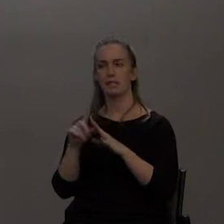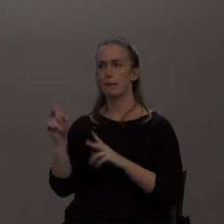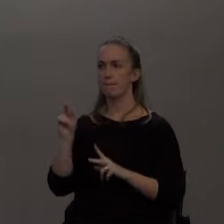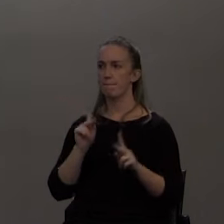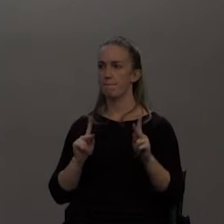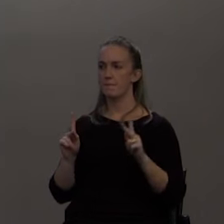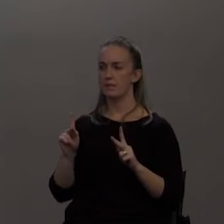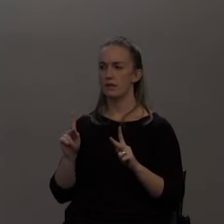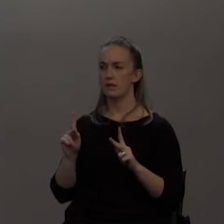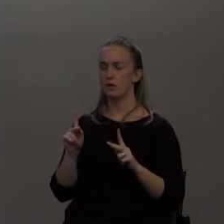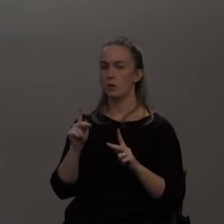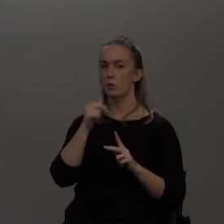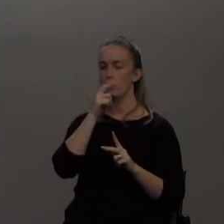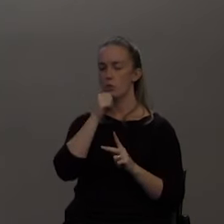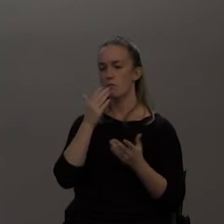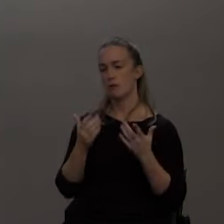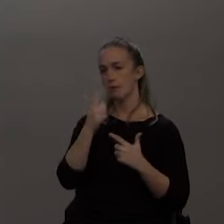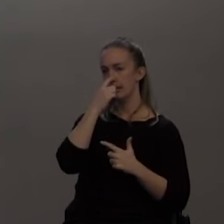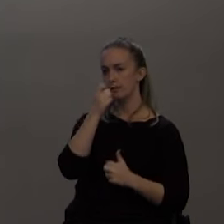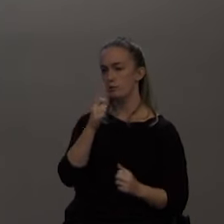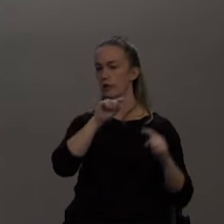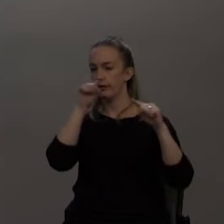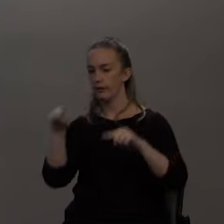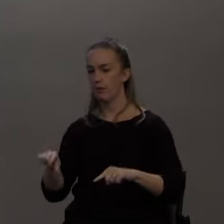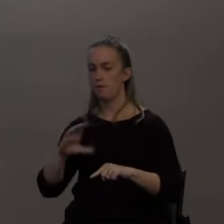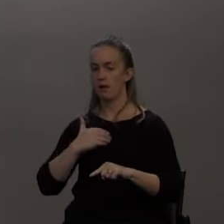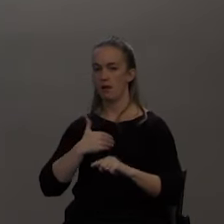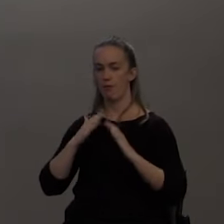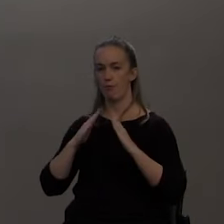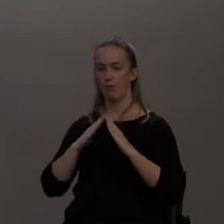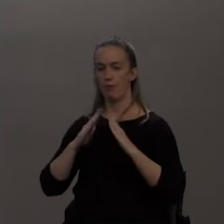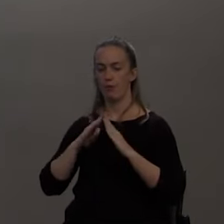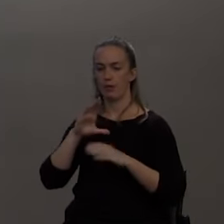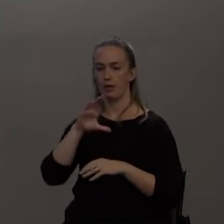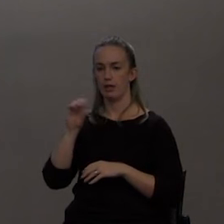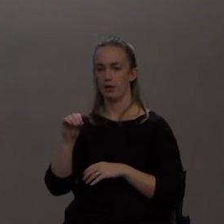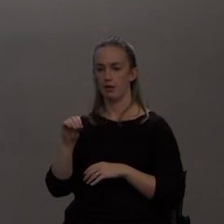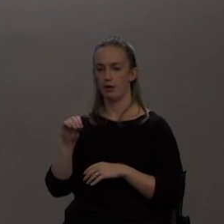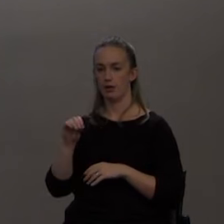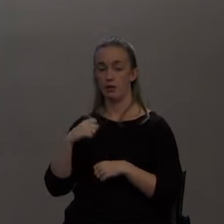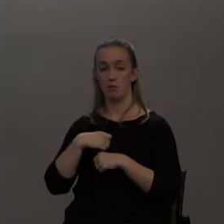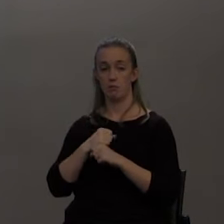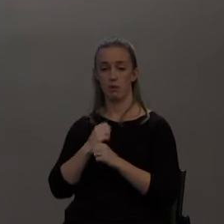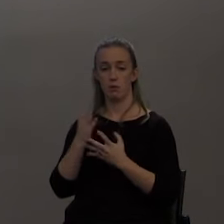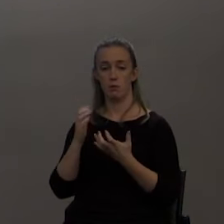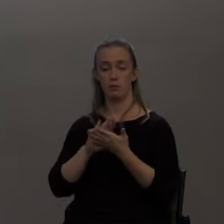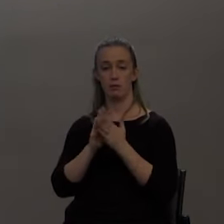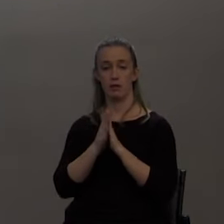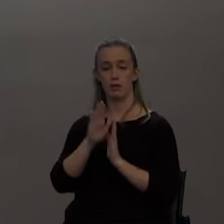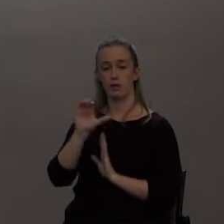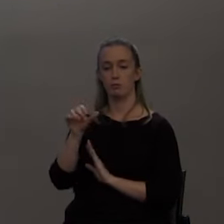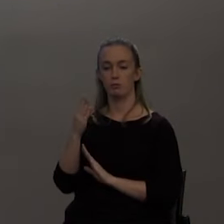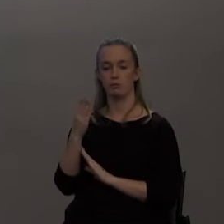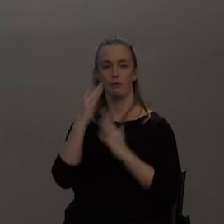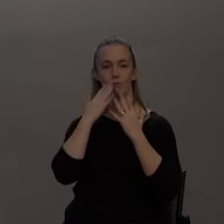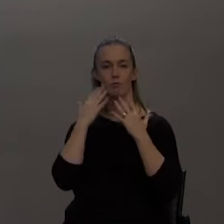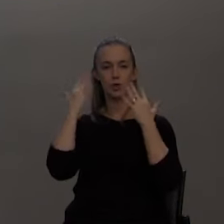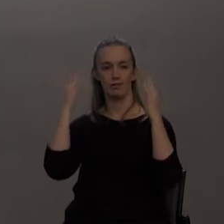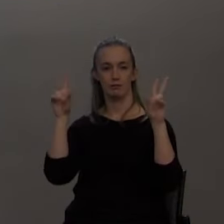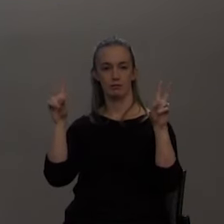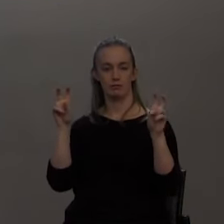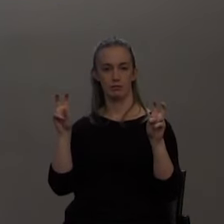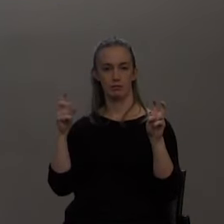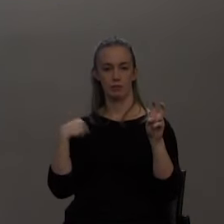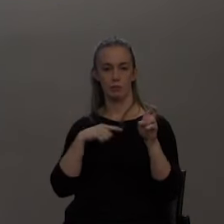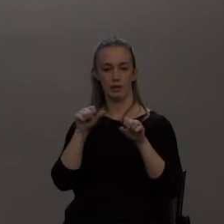people interested in coming to this city and county is making it job friendly, being open up